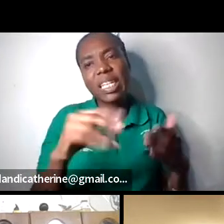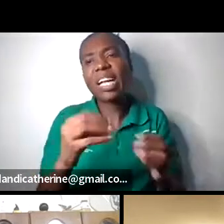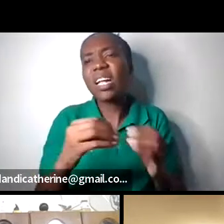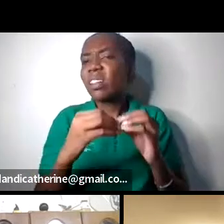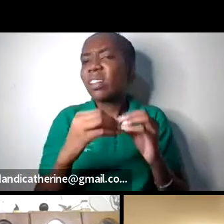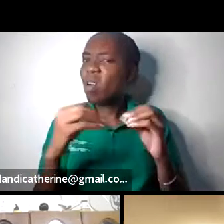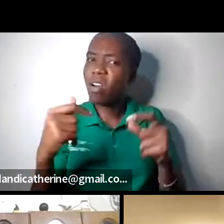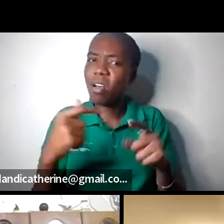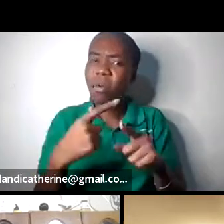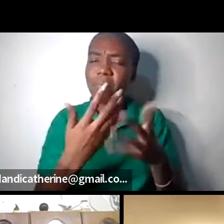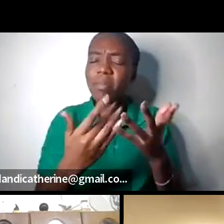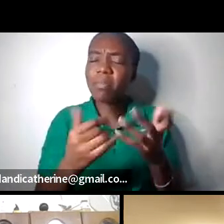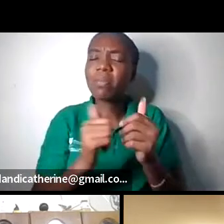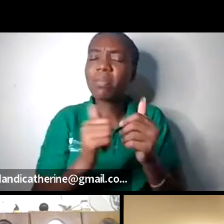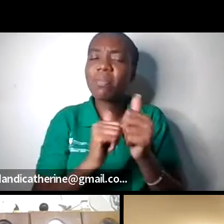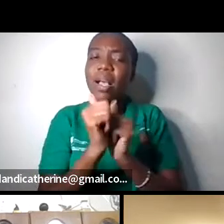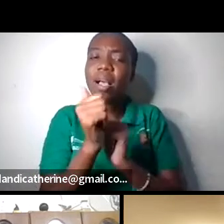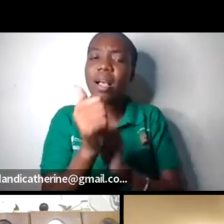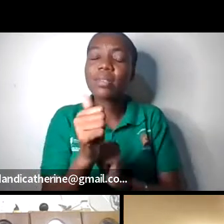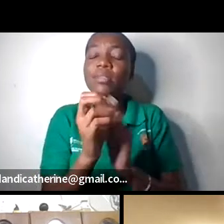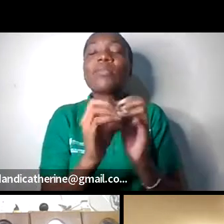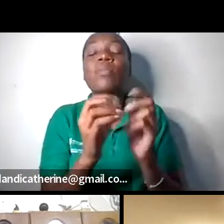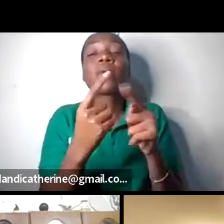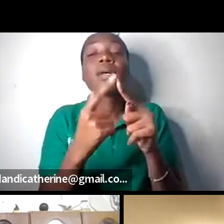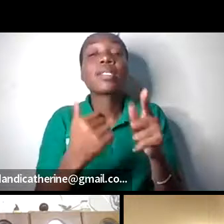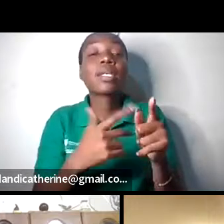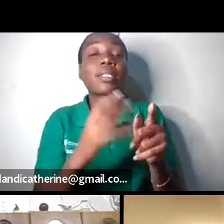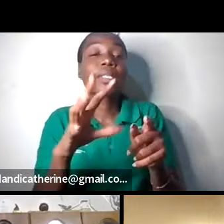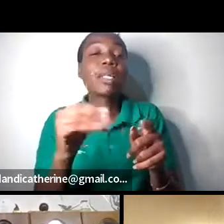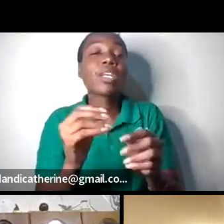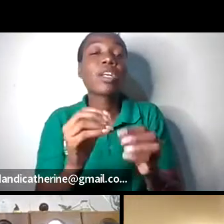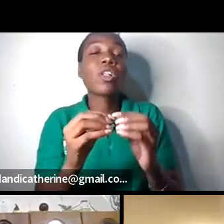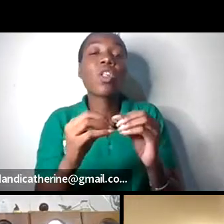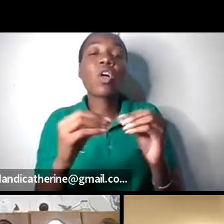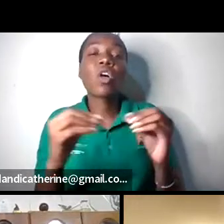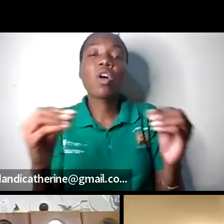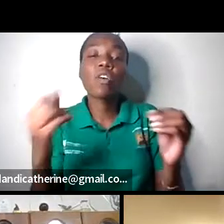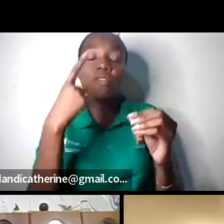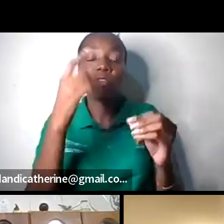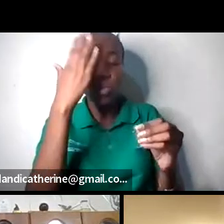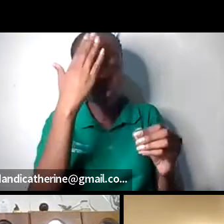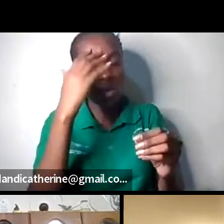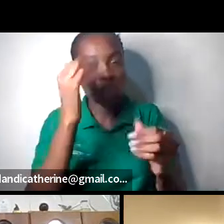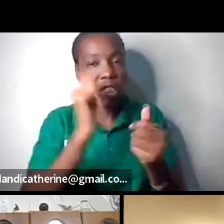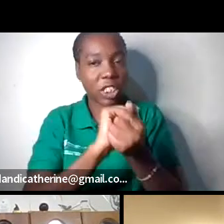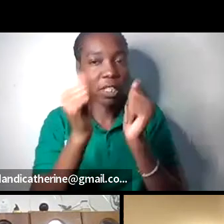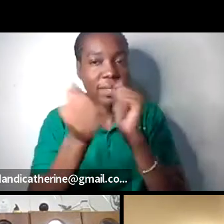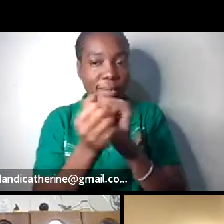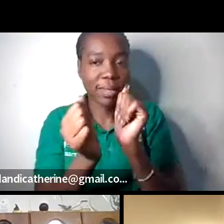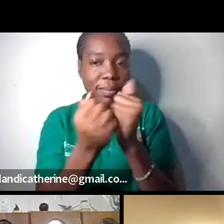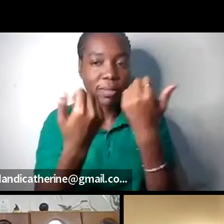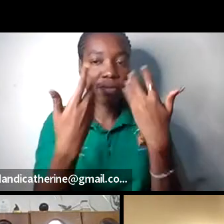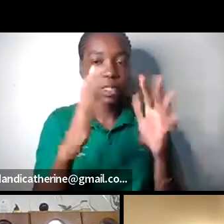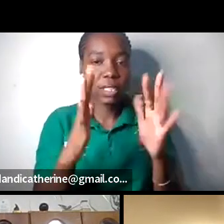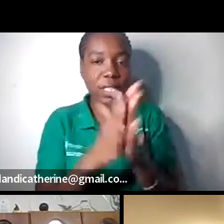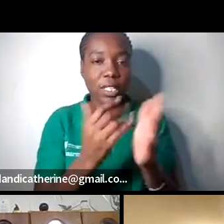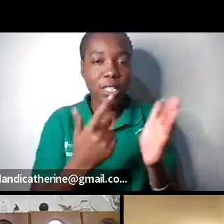passing new policies or frameworks, but we're taking too long to recognize the changes that have already happened and how we can